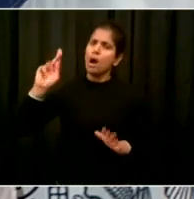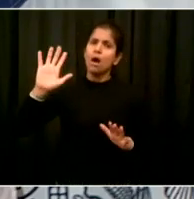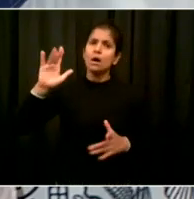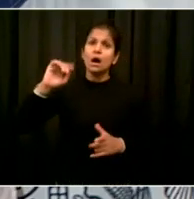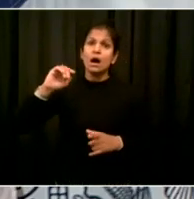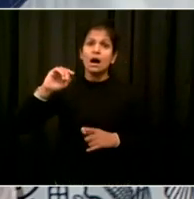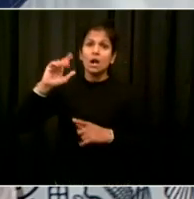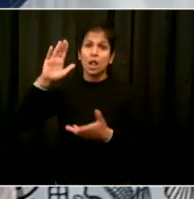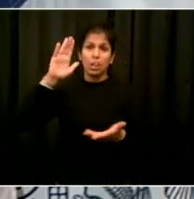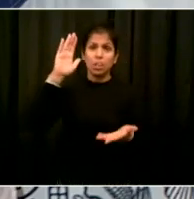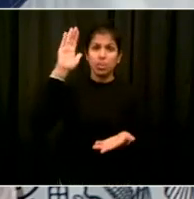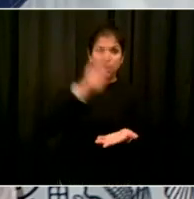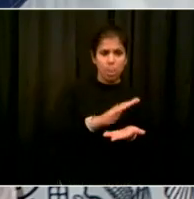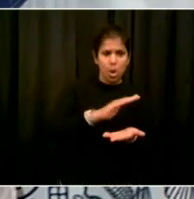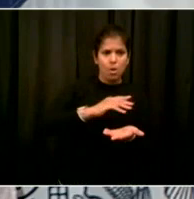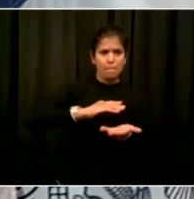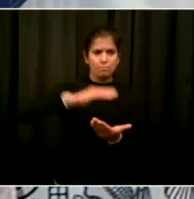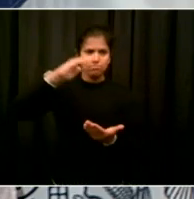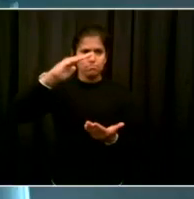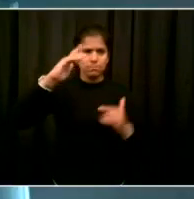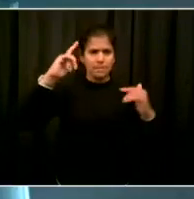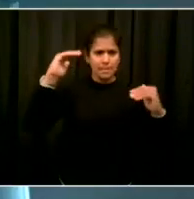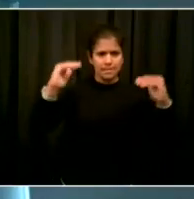and that's what's worrying me now. Dr. Varma.